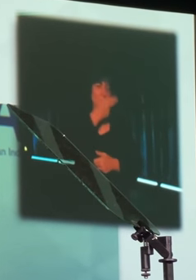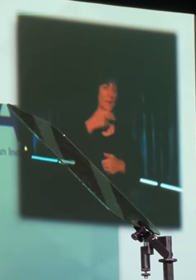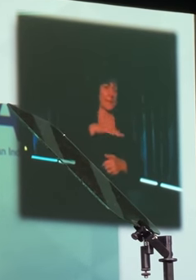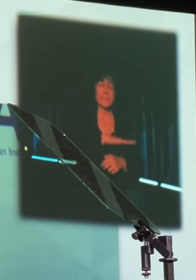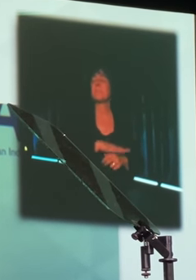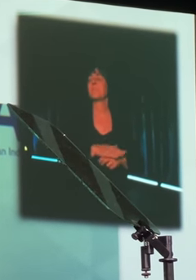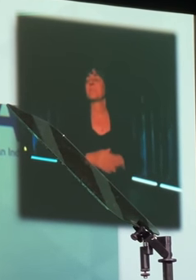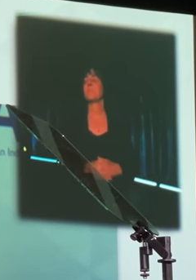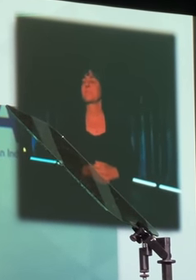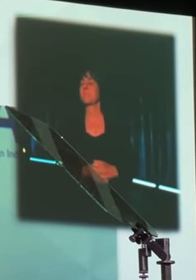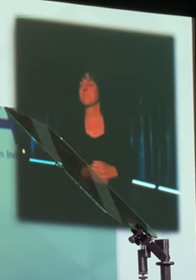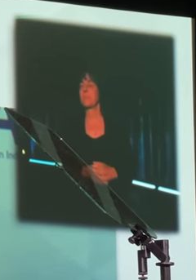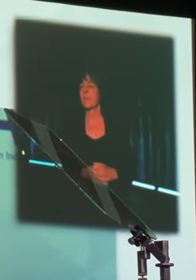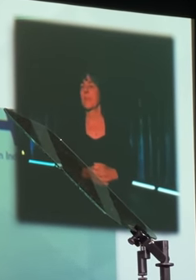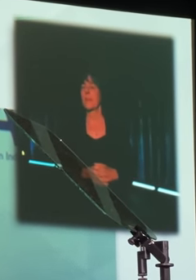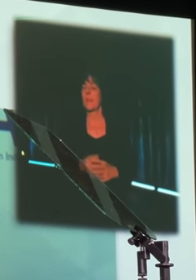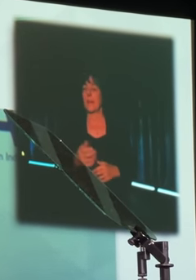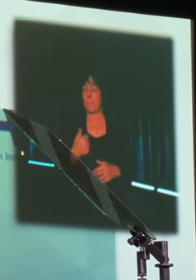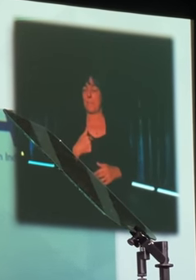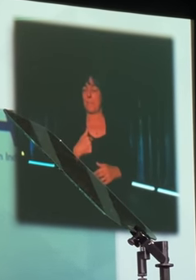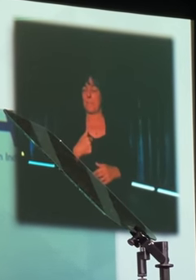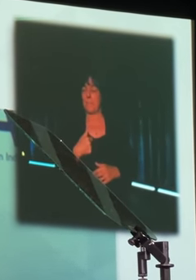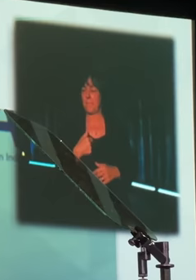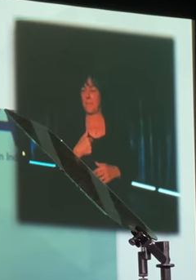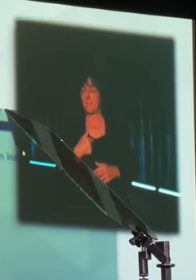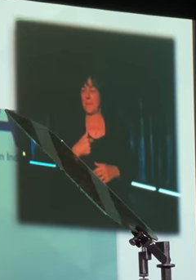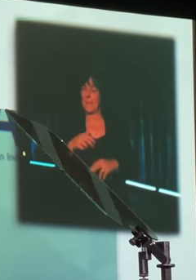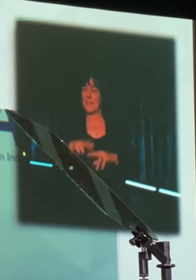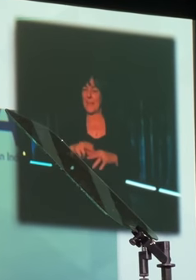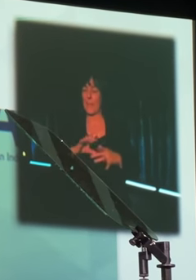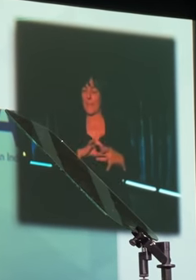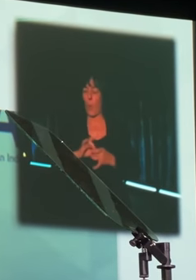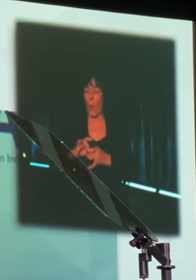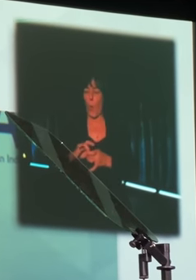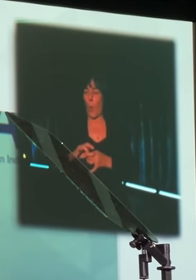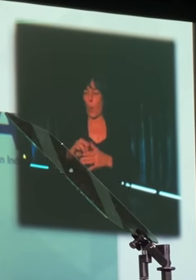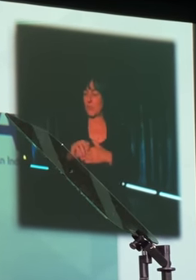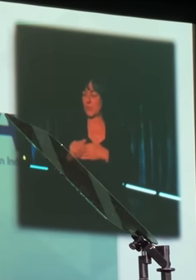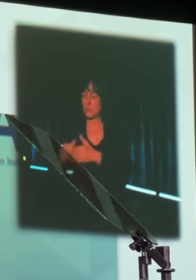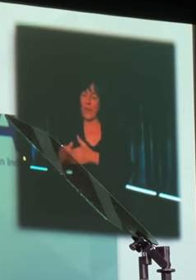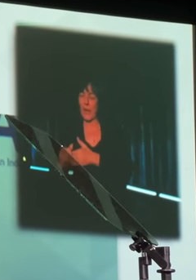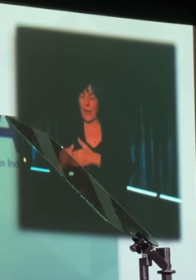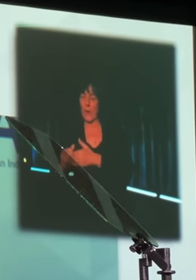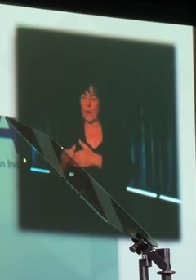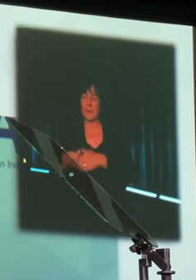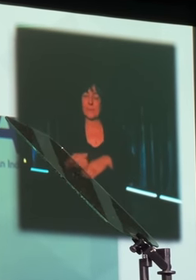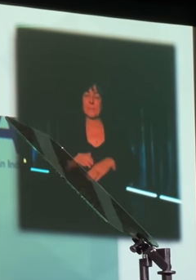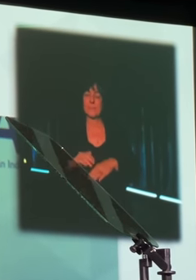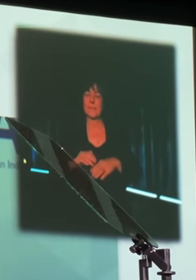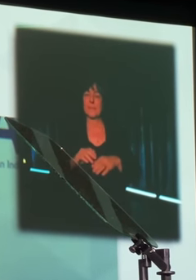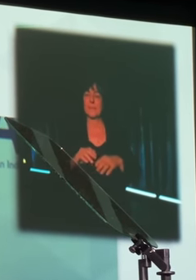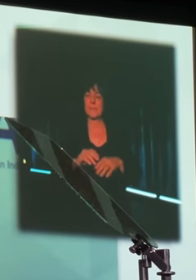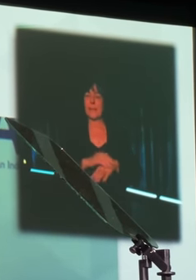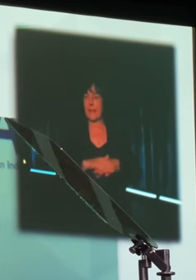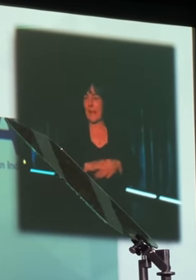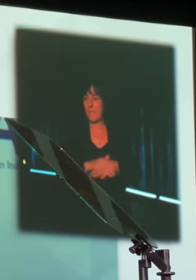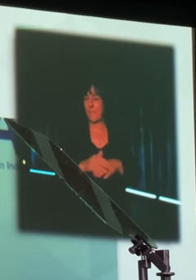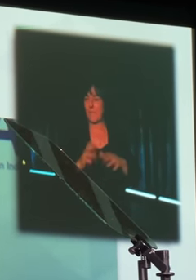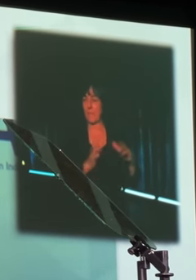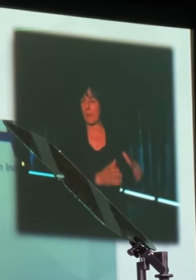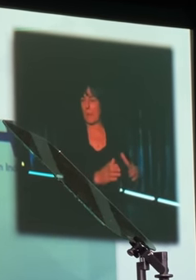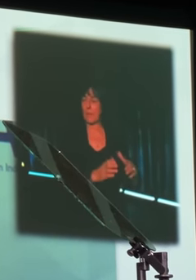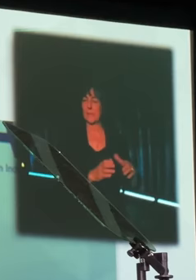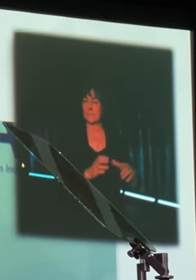And I sit as the co-chair of the Native American Caucus with Congressman Tom Cole from